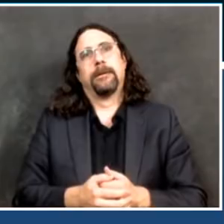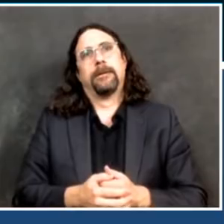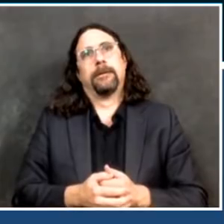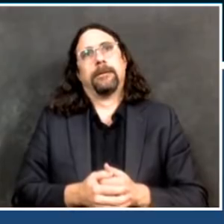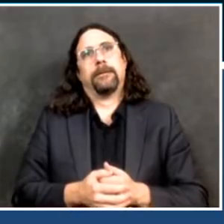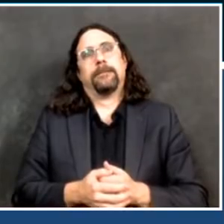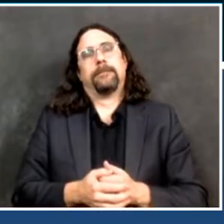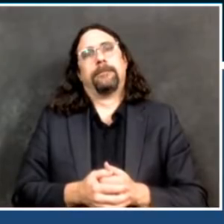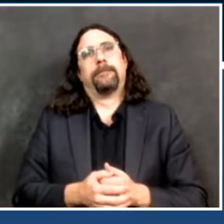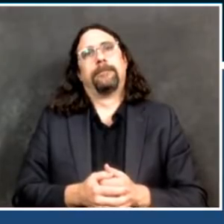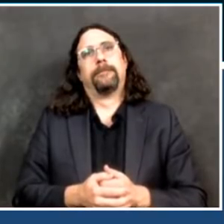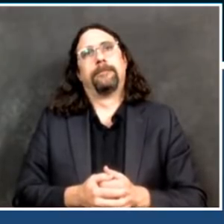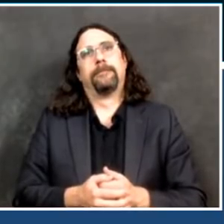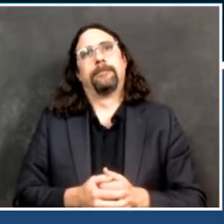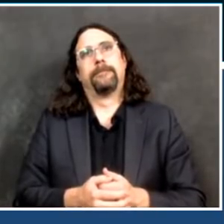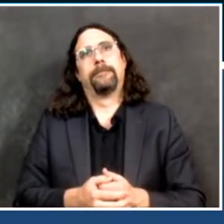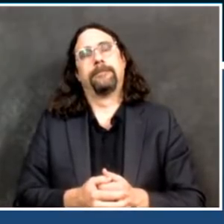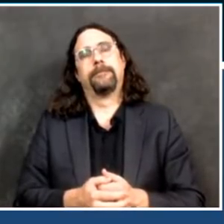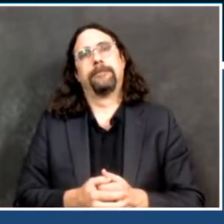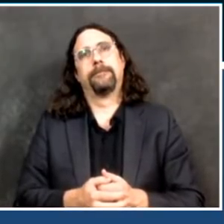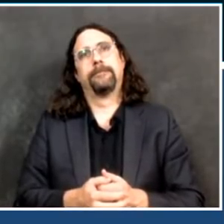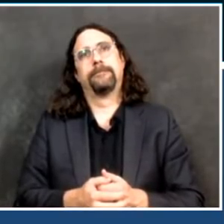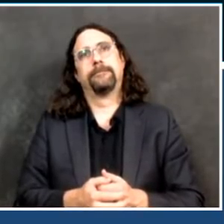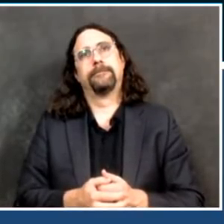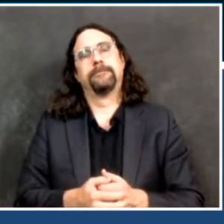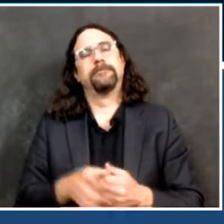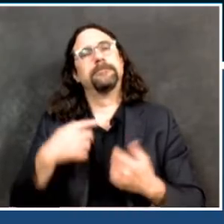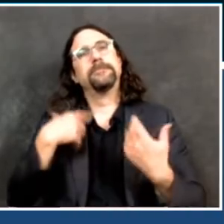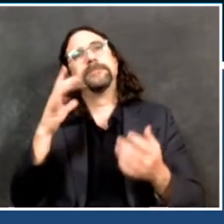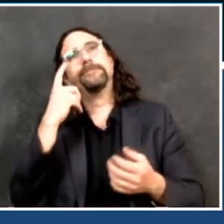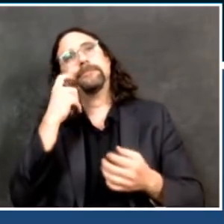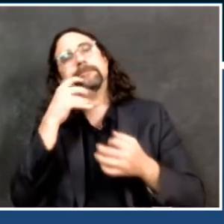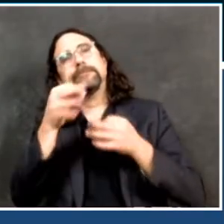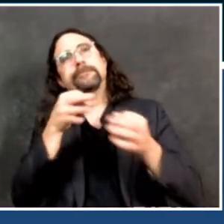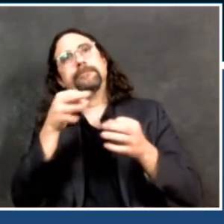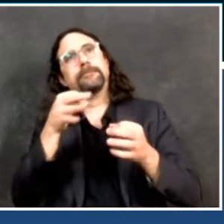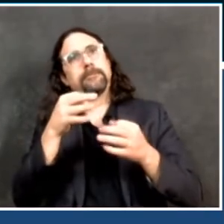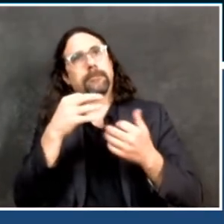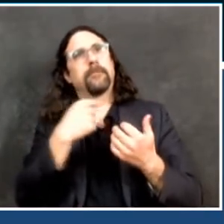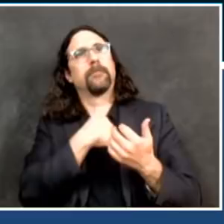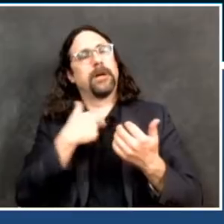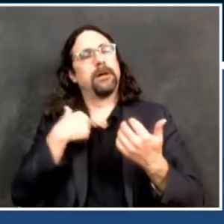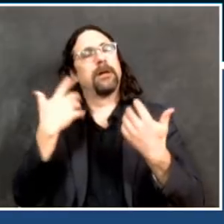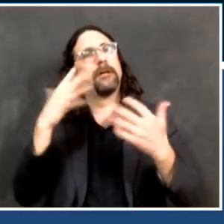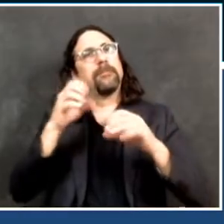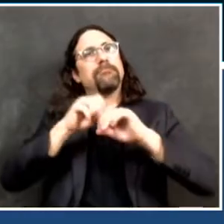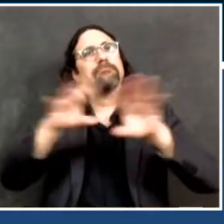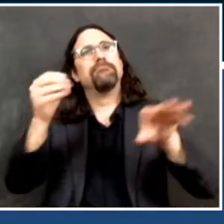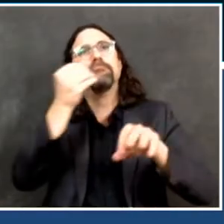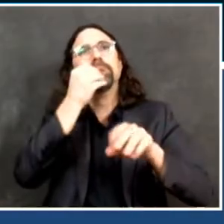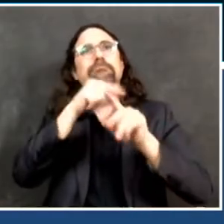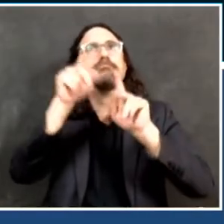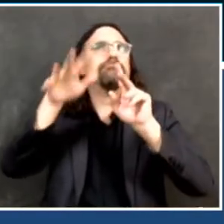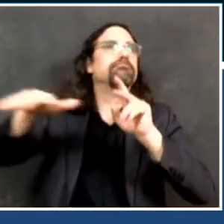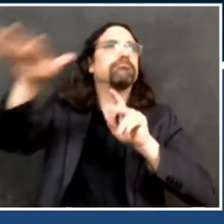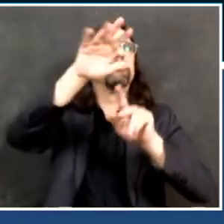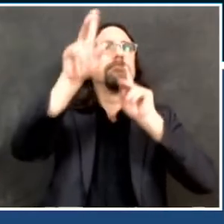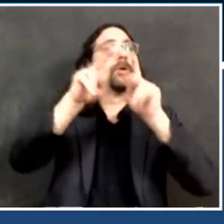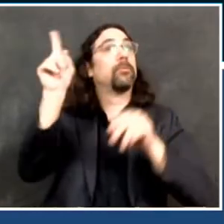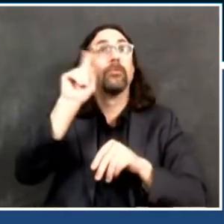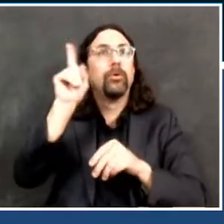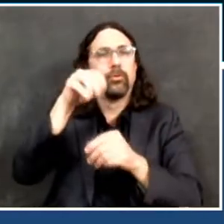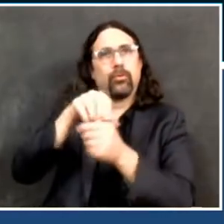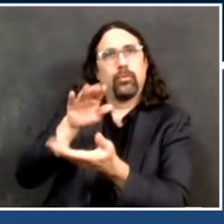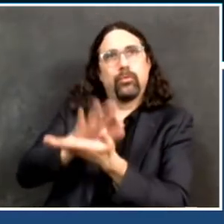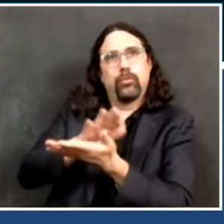what our senior centers are doing, so the Department of Education, Department for the Aging. We've talked about the operation that's been set up through emergency management led